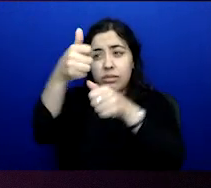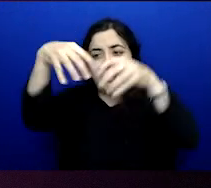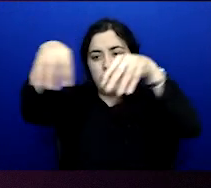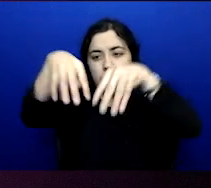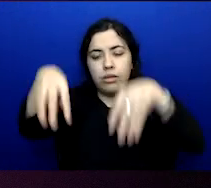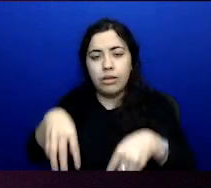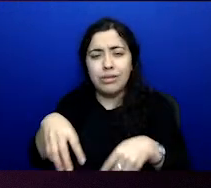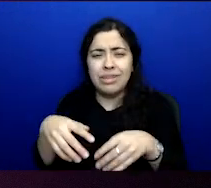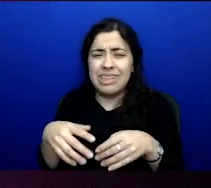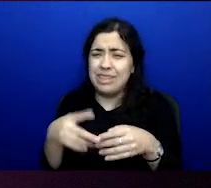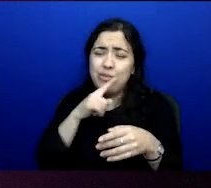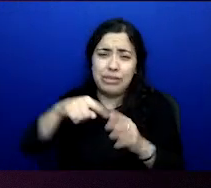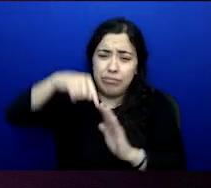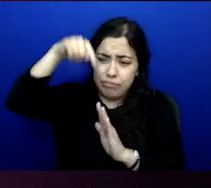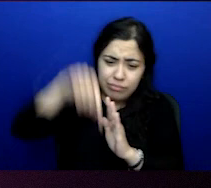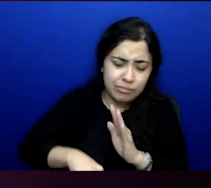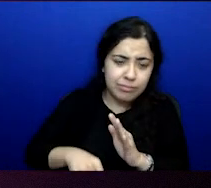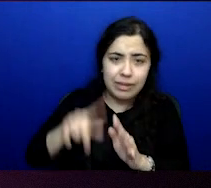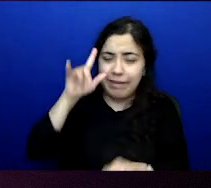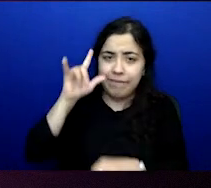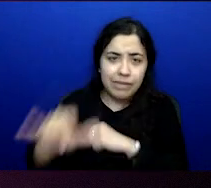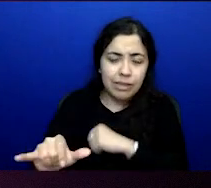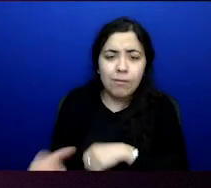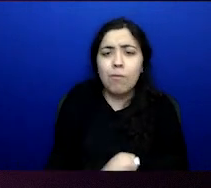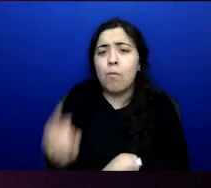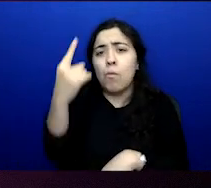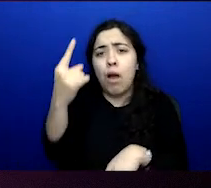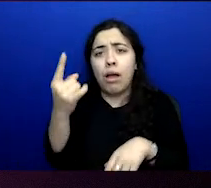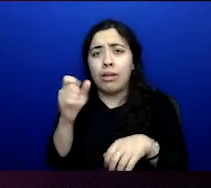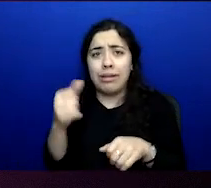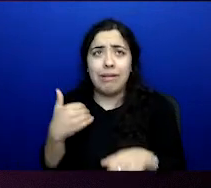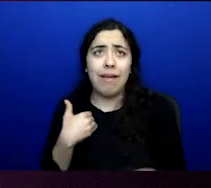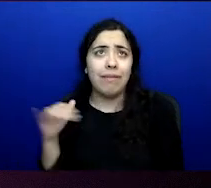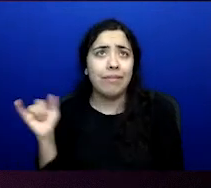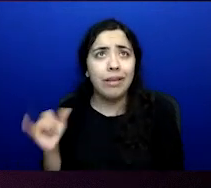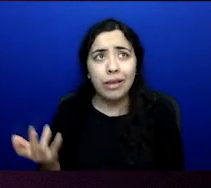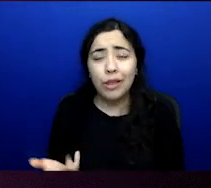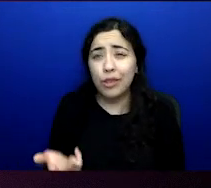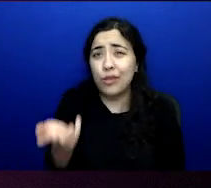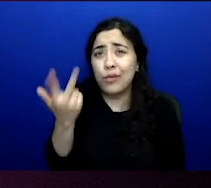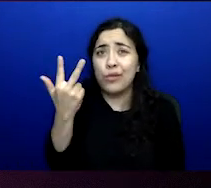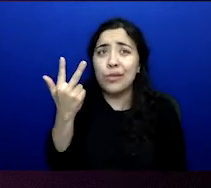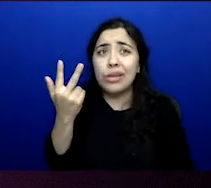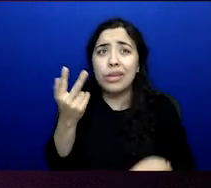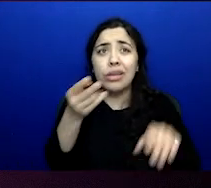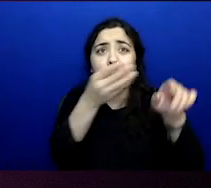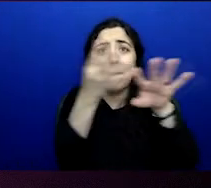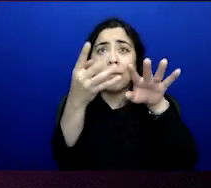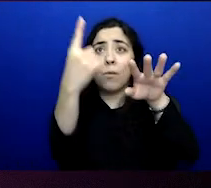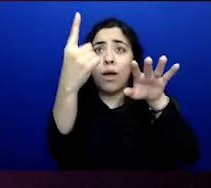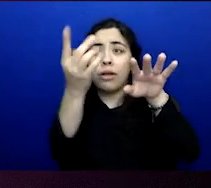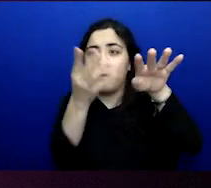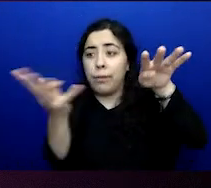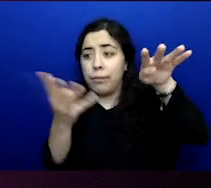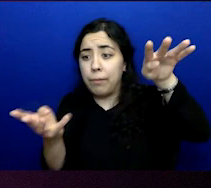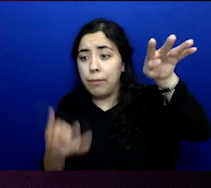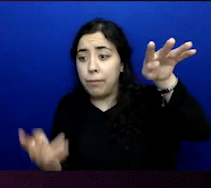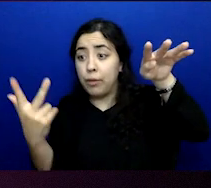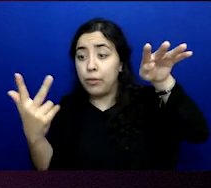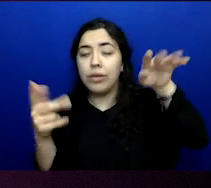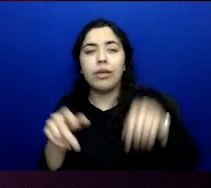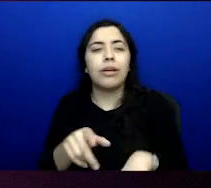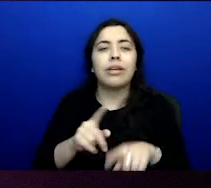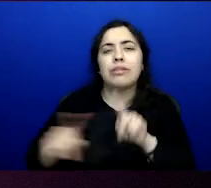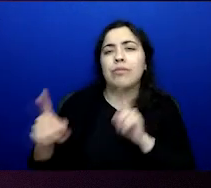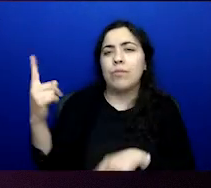no limit as how much it can be nested. It can be, one modular pipeline can have 3 child modular pipelines, another one can have 11,